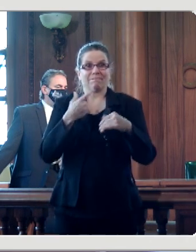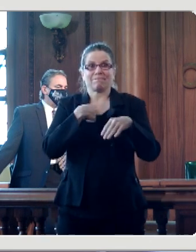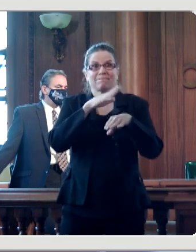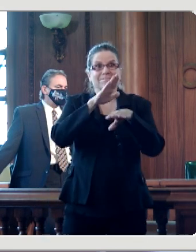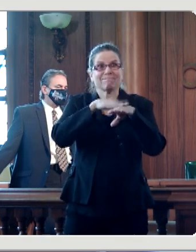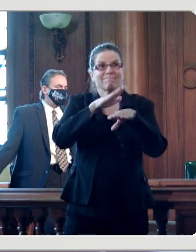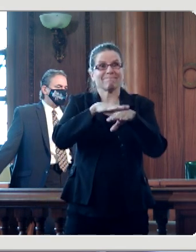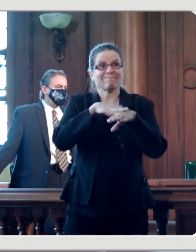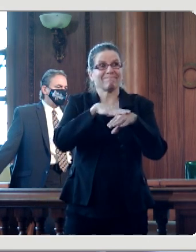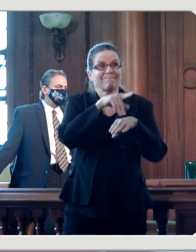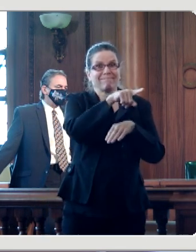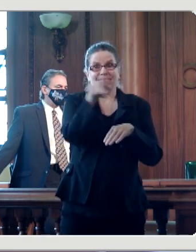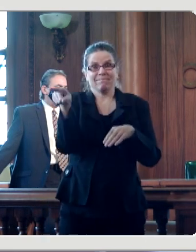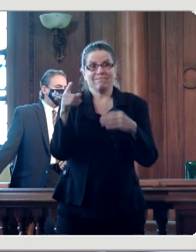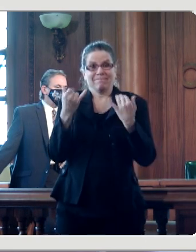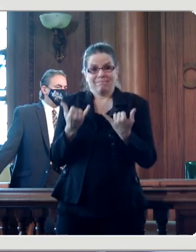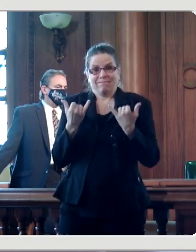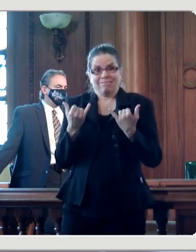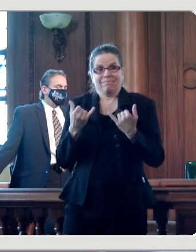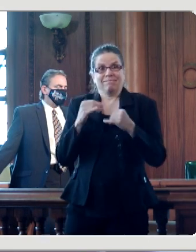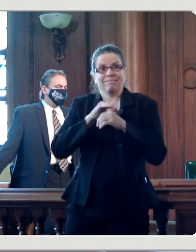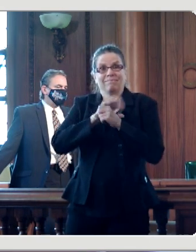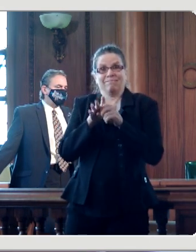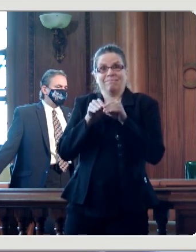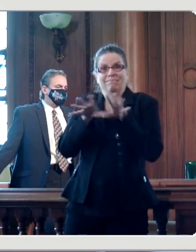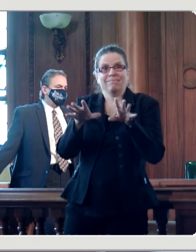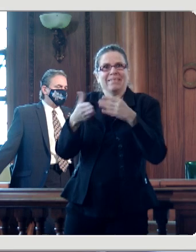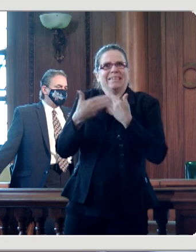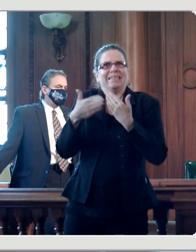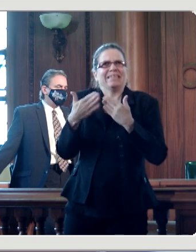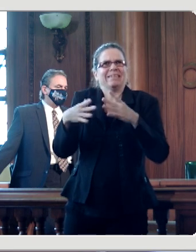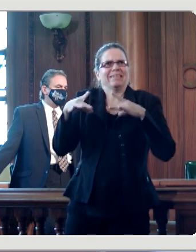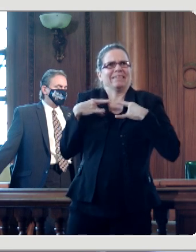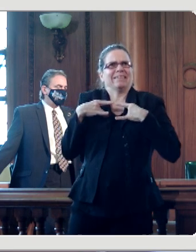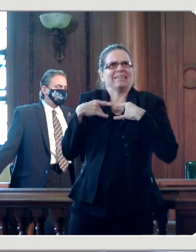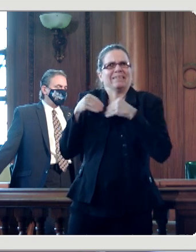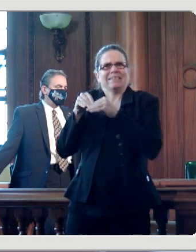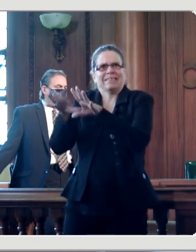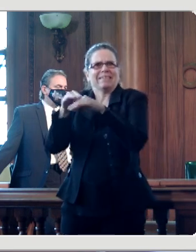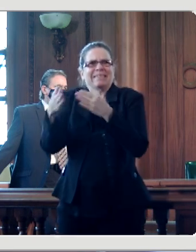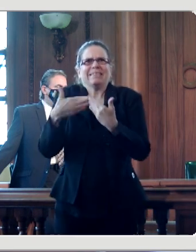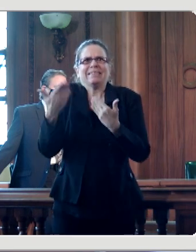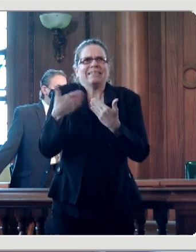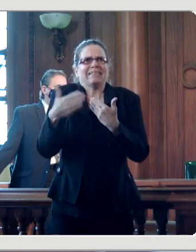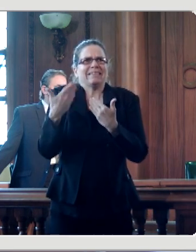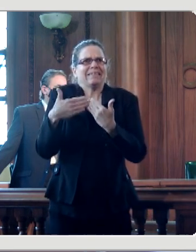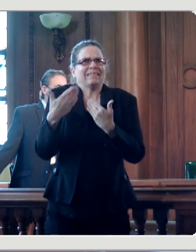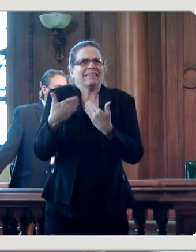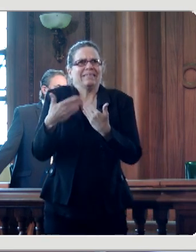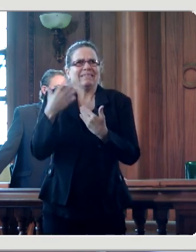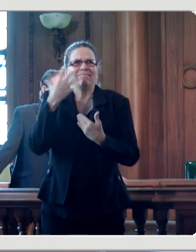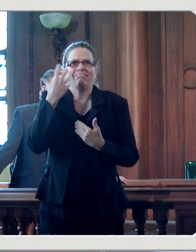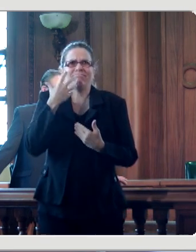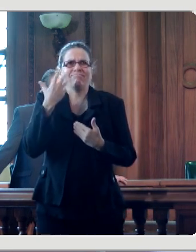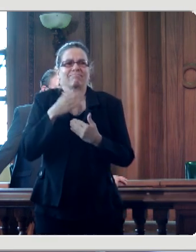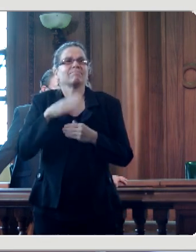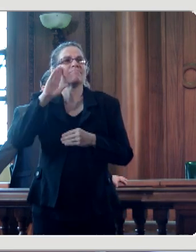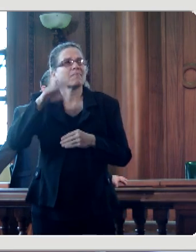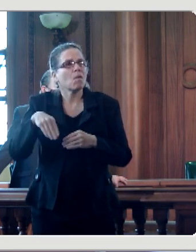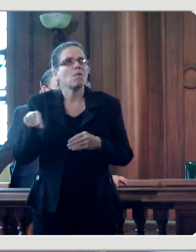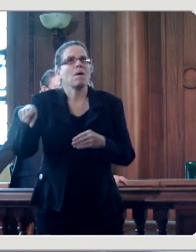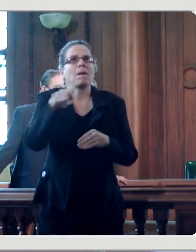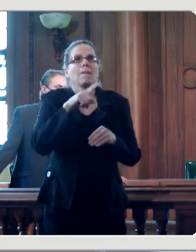you to think about it in the harm reduction model. Those of us who worked with substance use disorders really understand